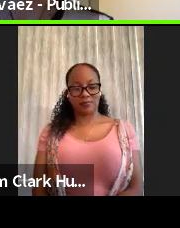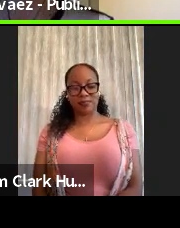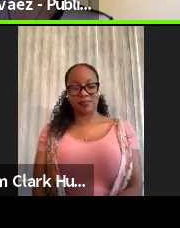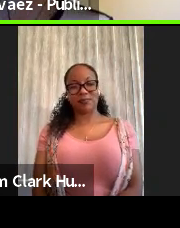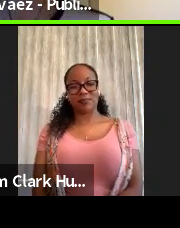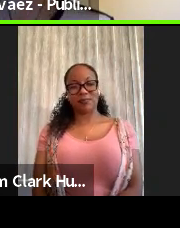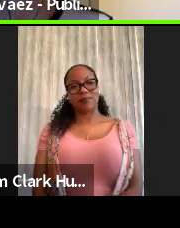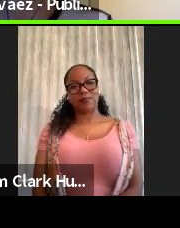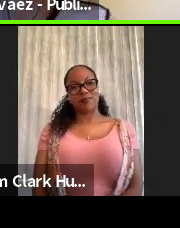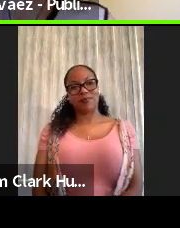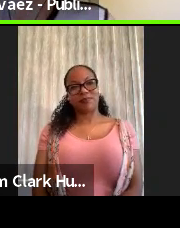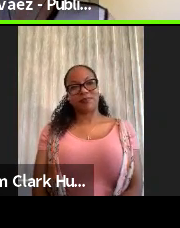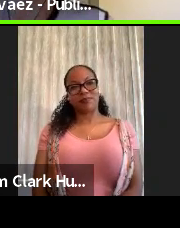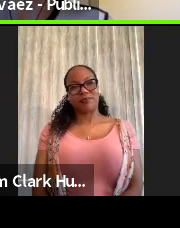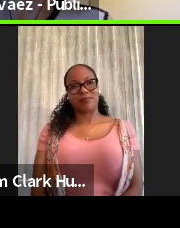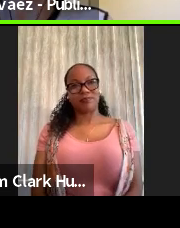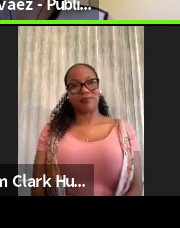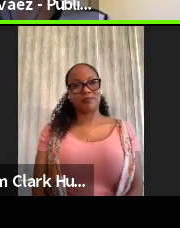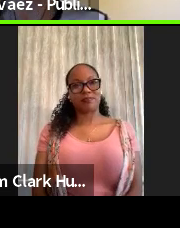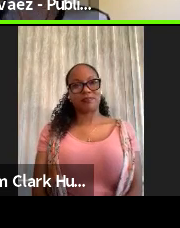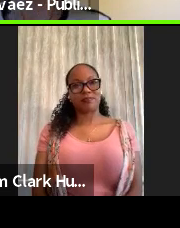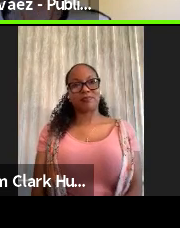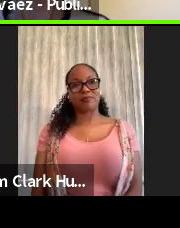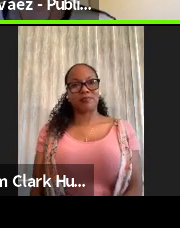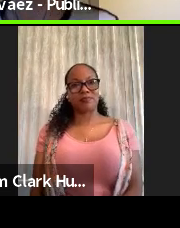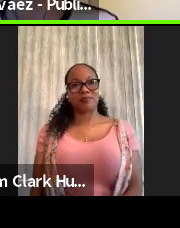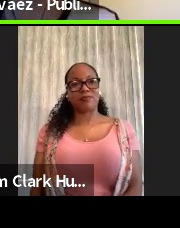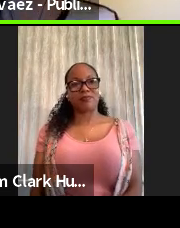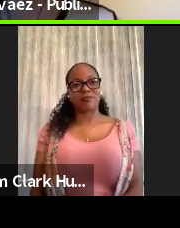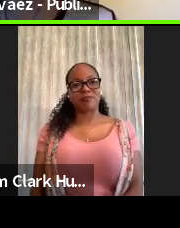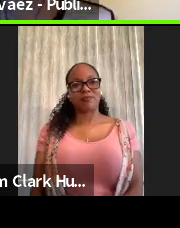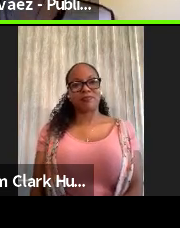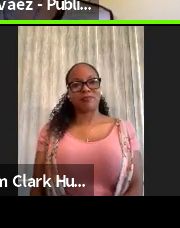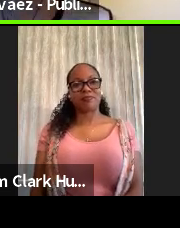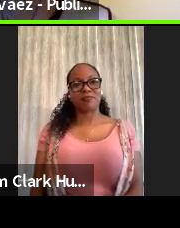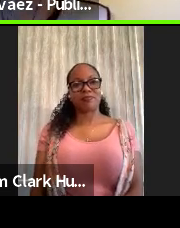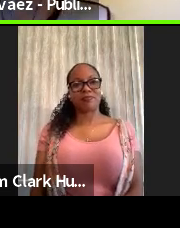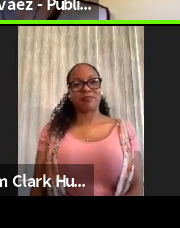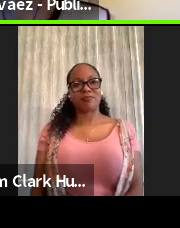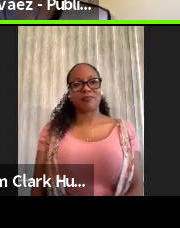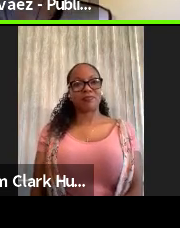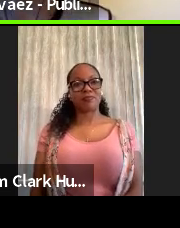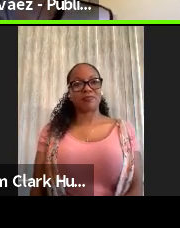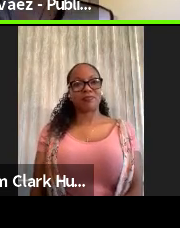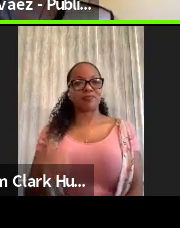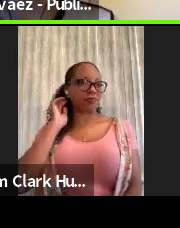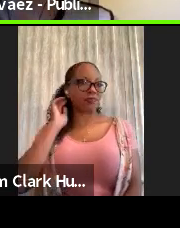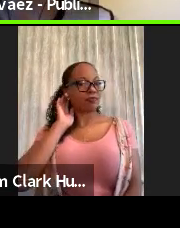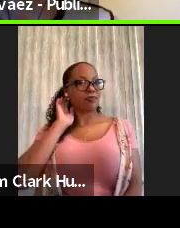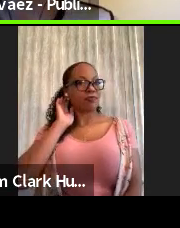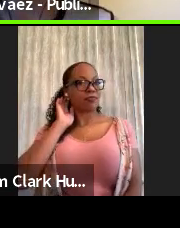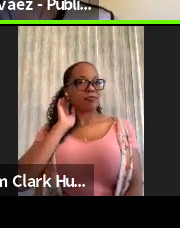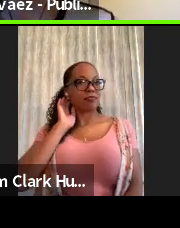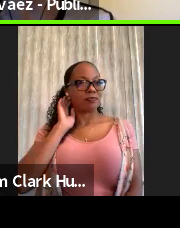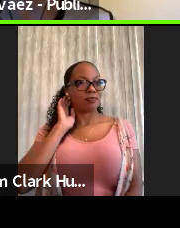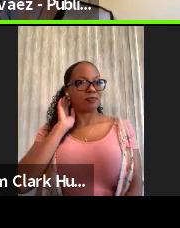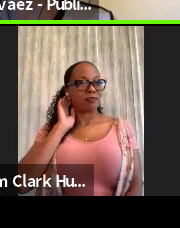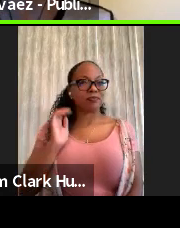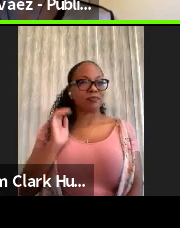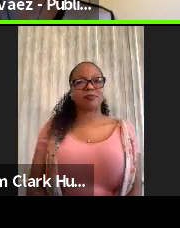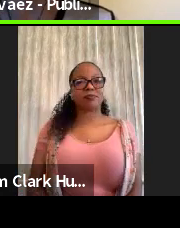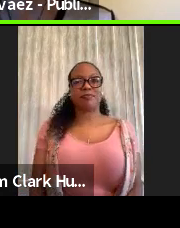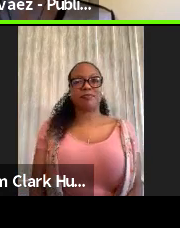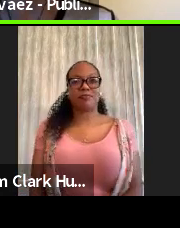STL Housing Defense Collective, and the following is one of our demands. The City of St. Louis shall not conduct any